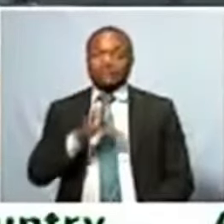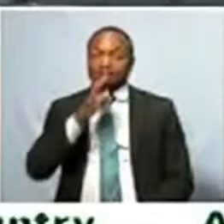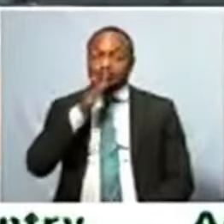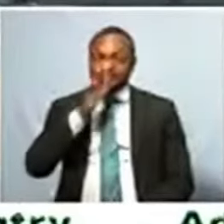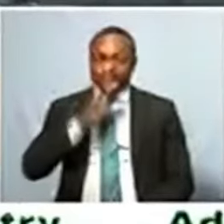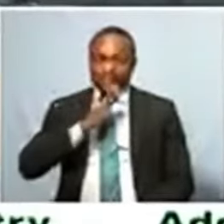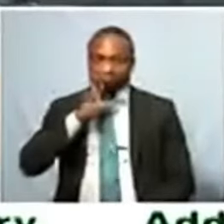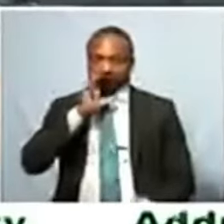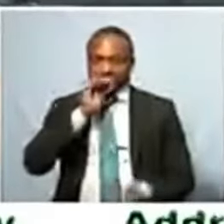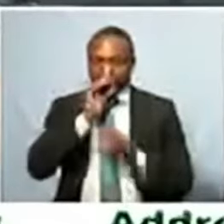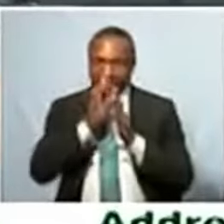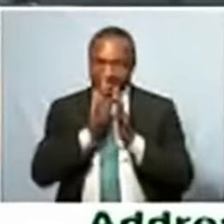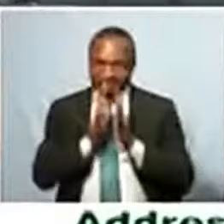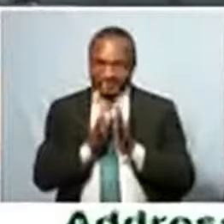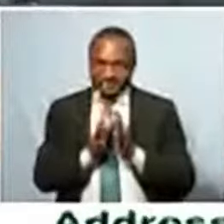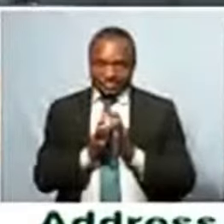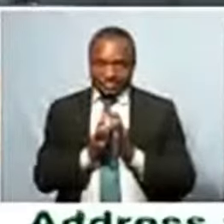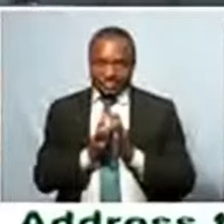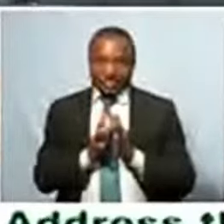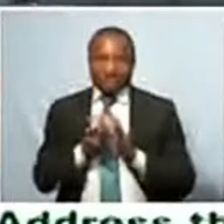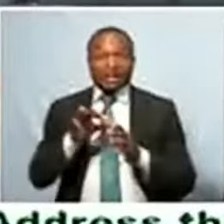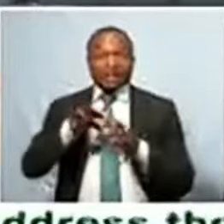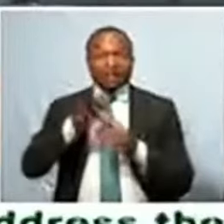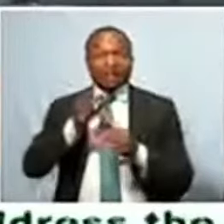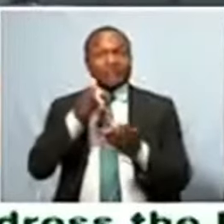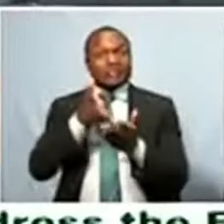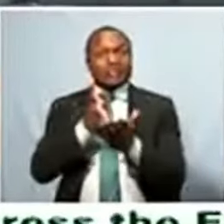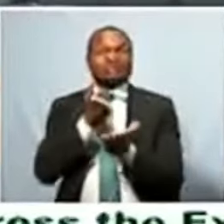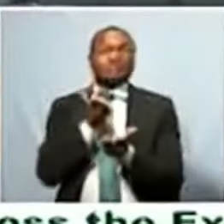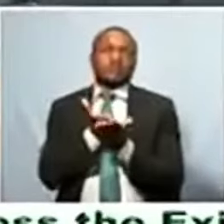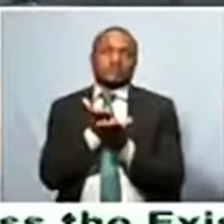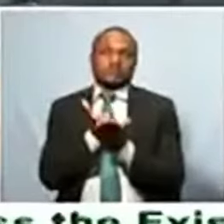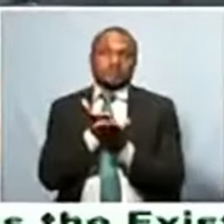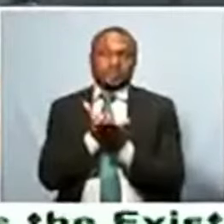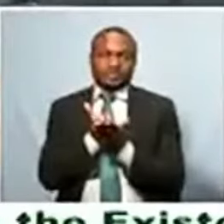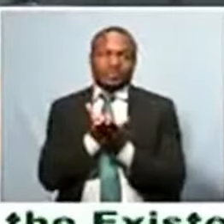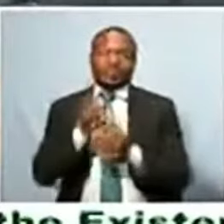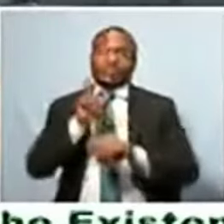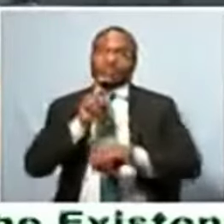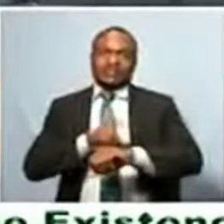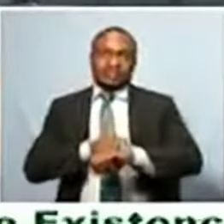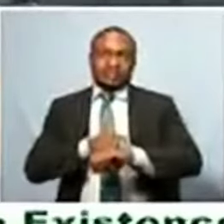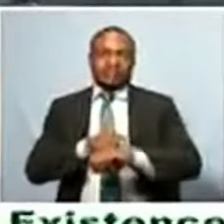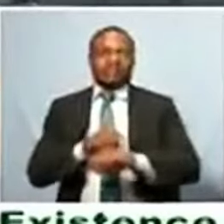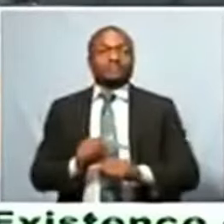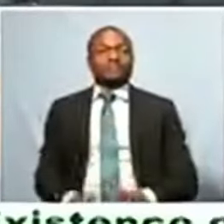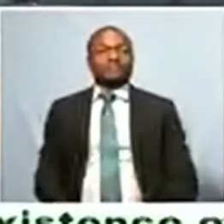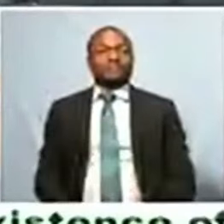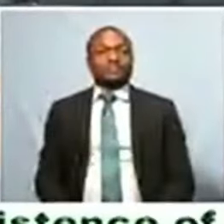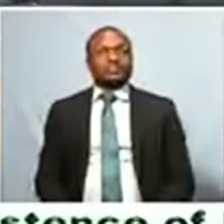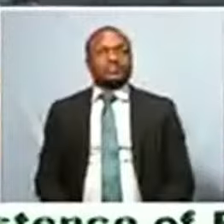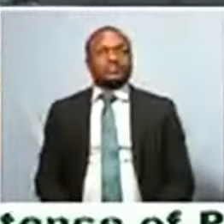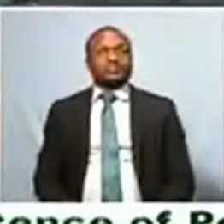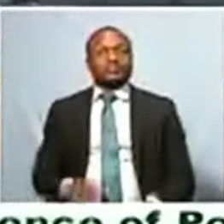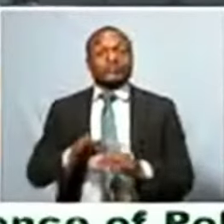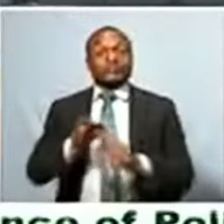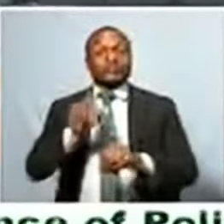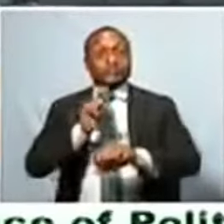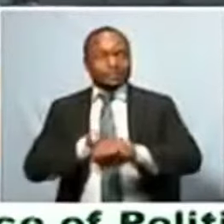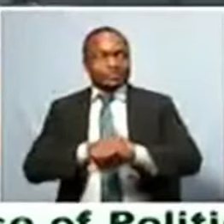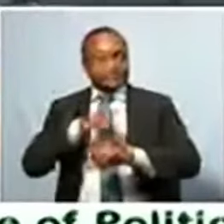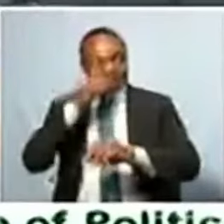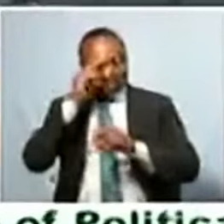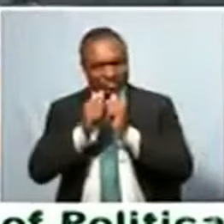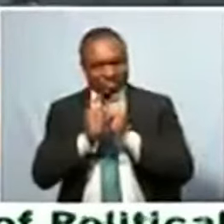Madam Speaker, I find this motion timely. I find it timely